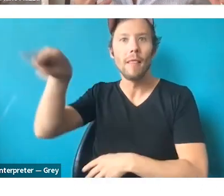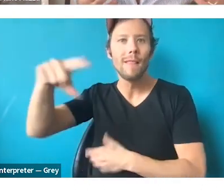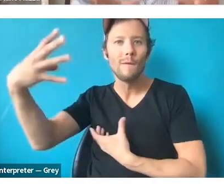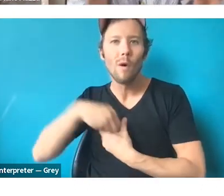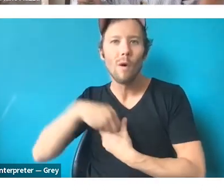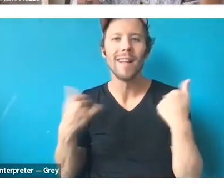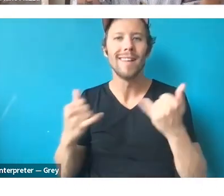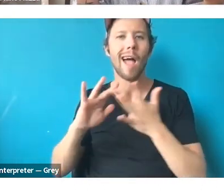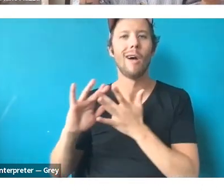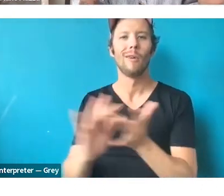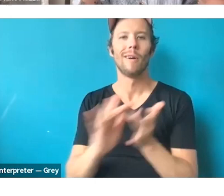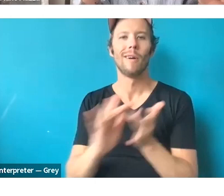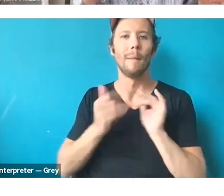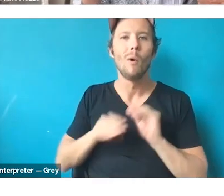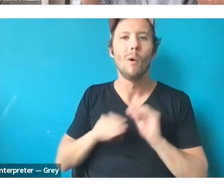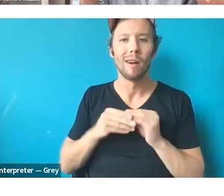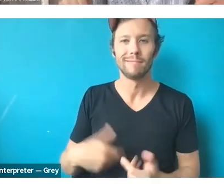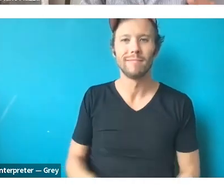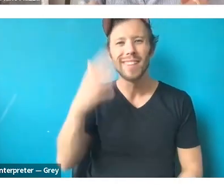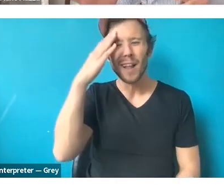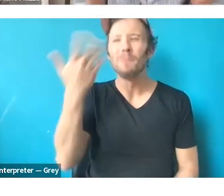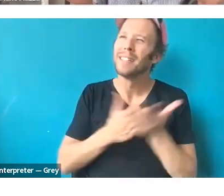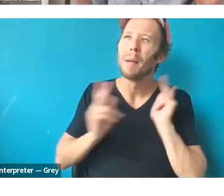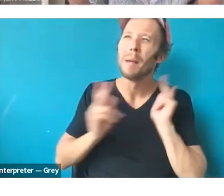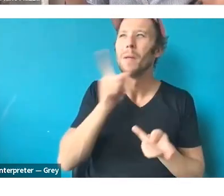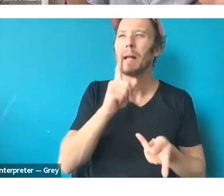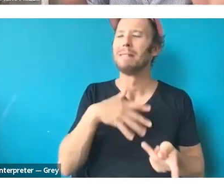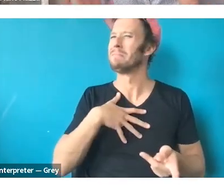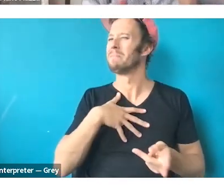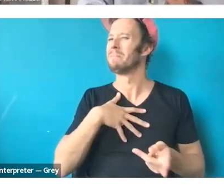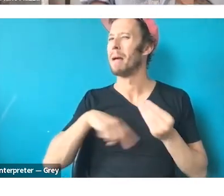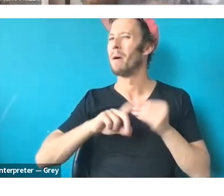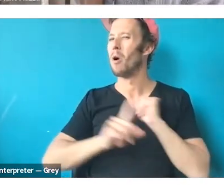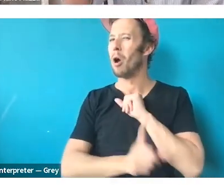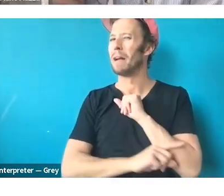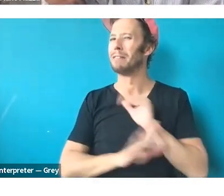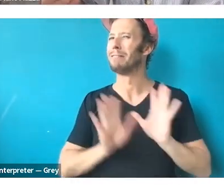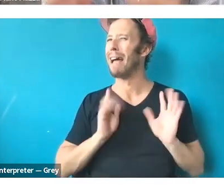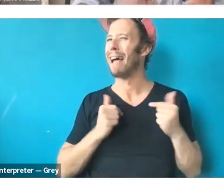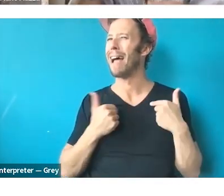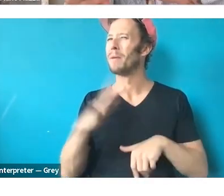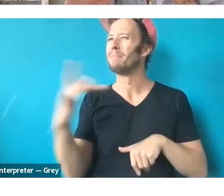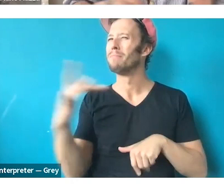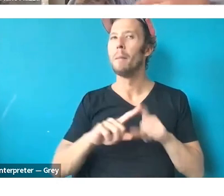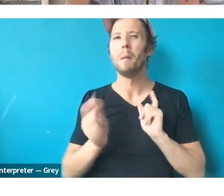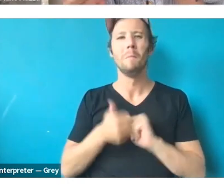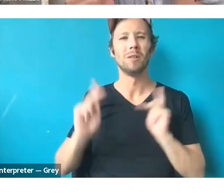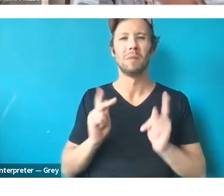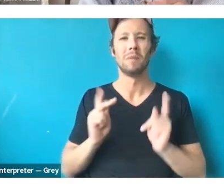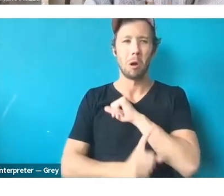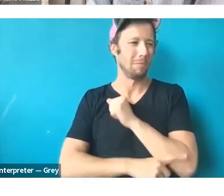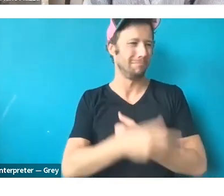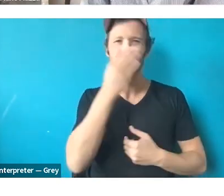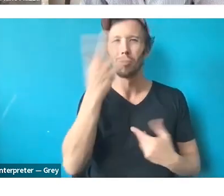because, well, they care about their garbage. Some people are weird about their garbage in New York, but most people aren't, if you can just get over that hump of having that weird little